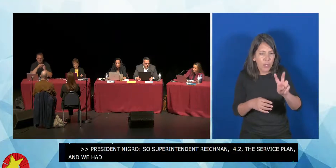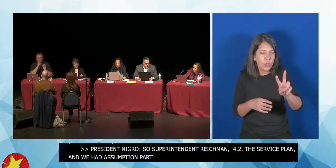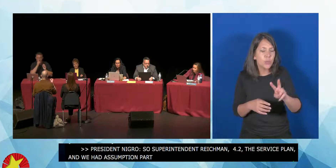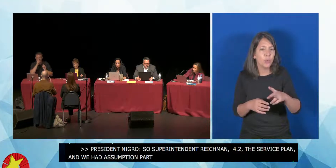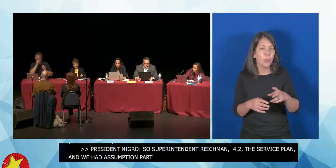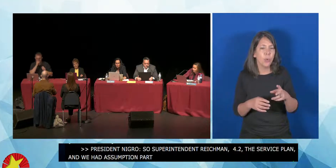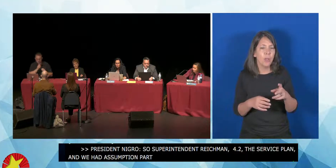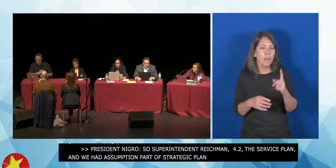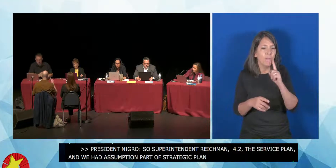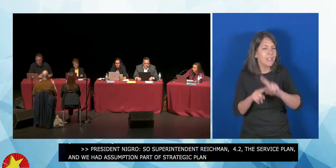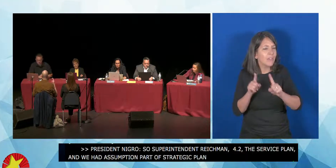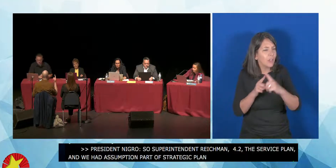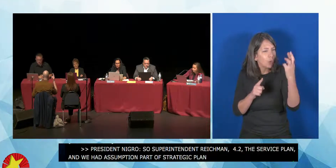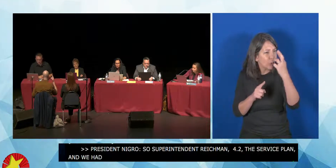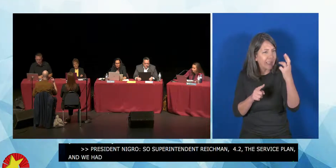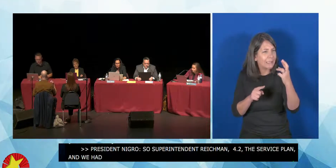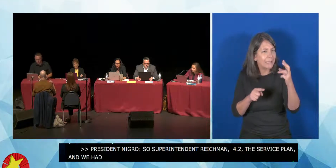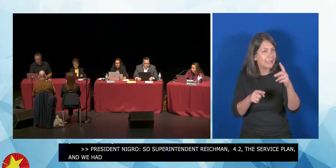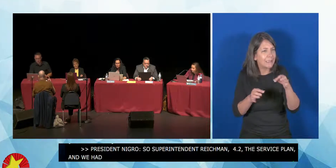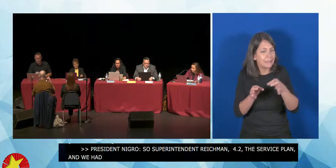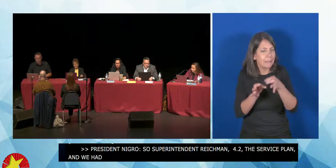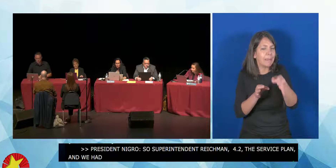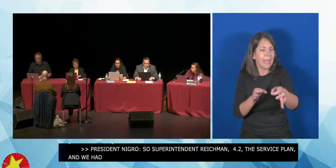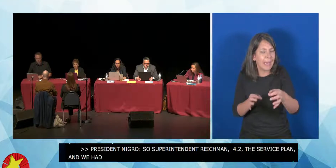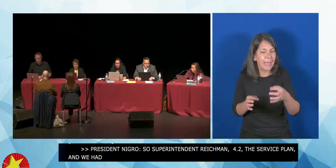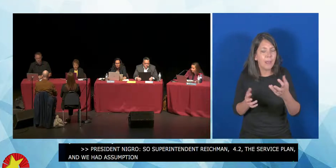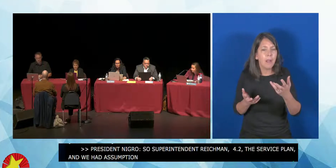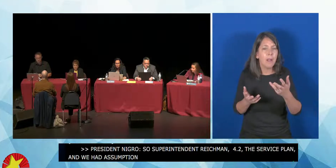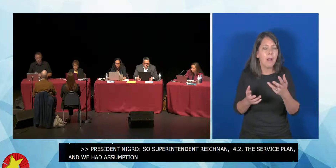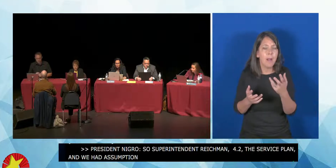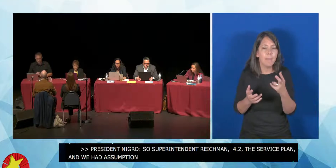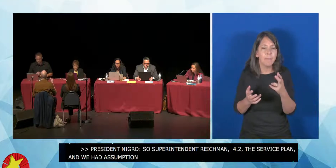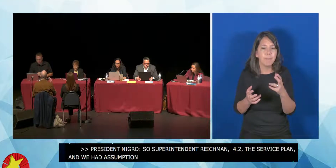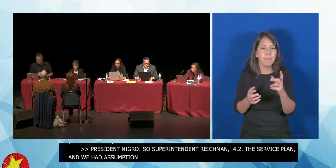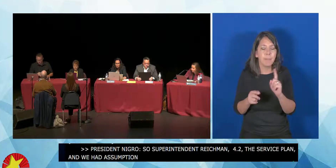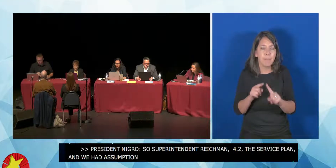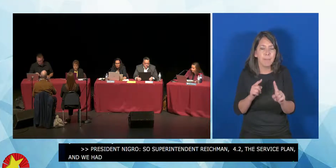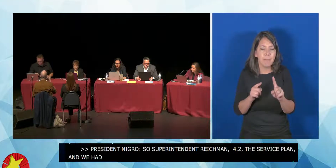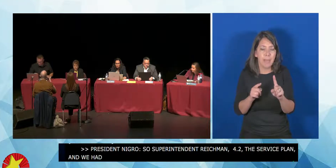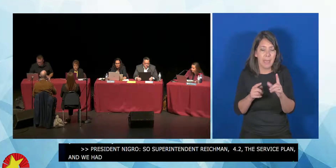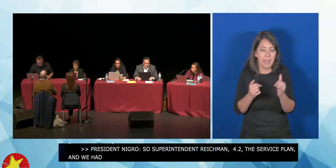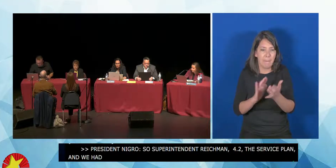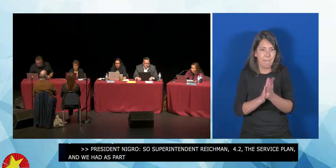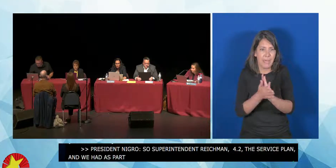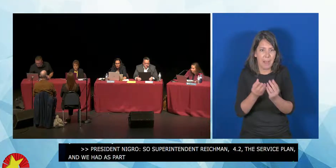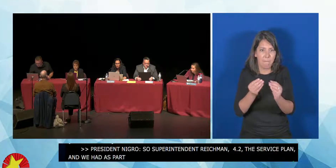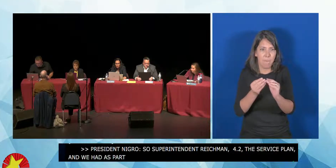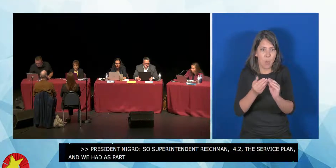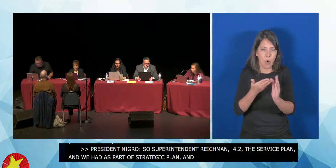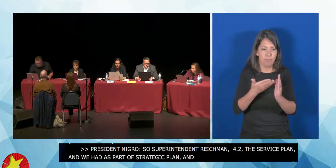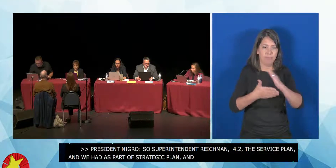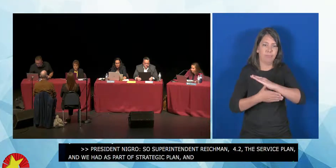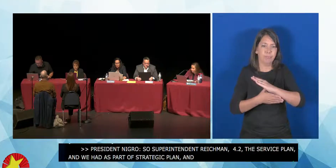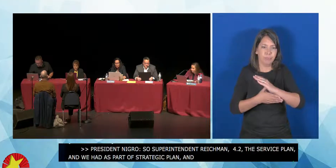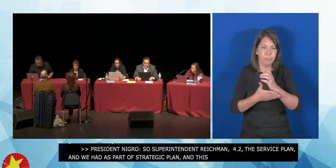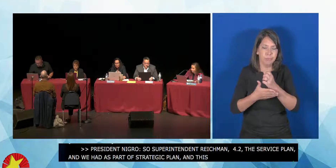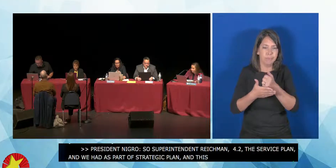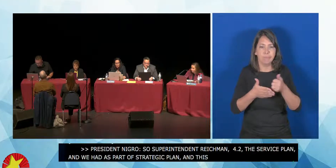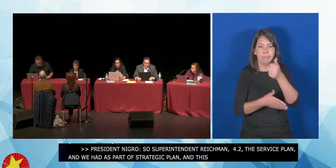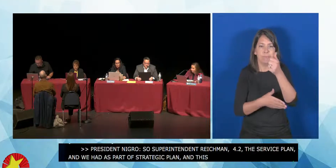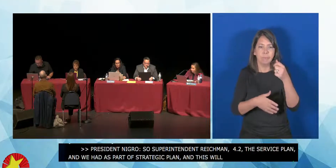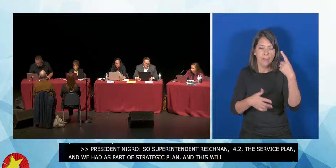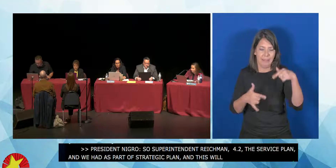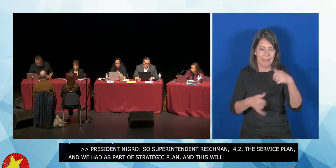As we mentioned earlier in the meeting, it's going to become much more of a priority the second half of this year, getting that